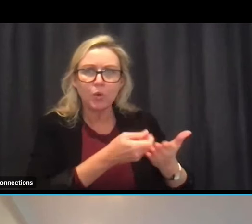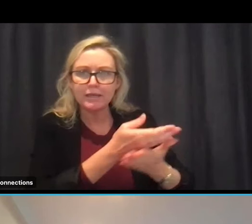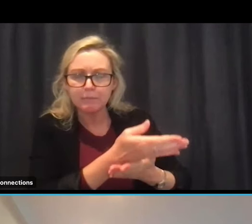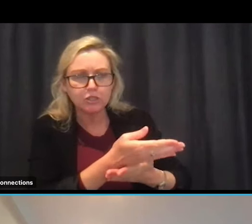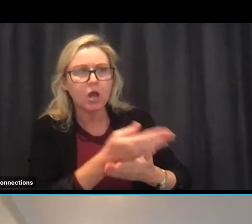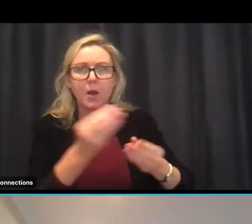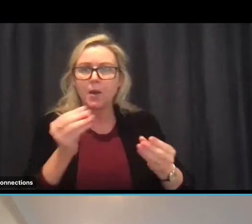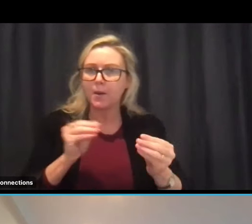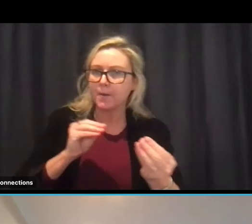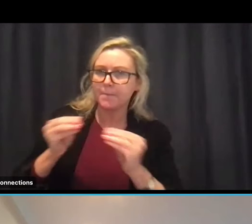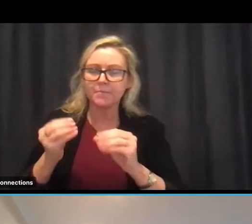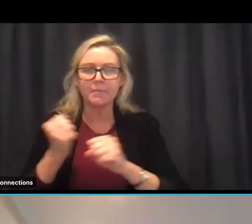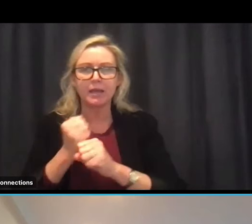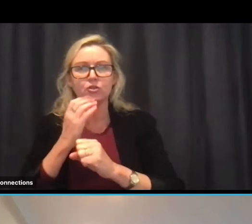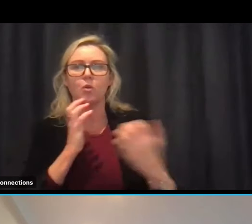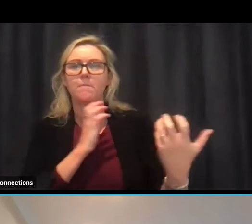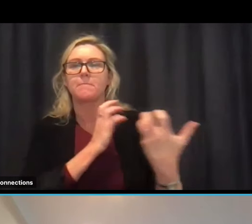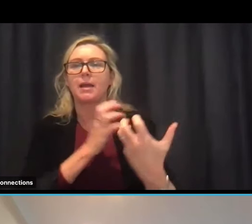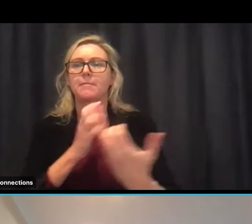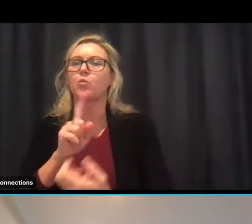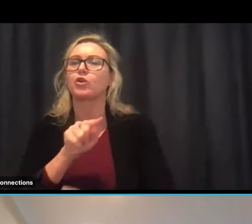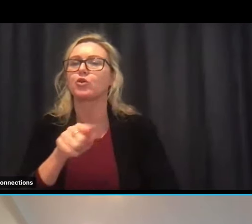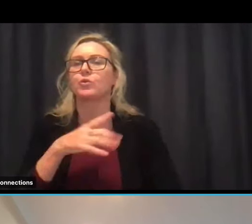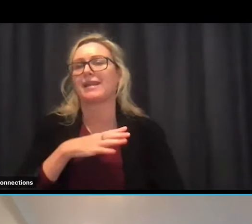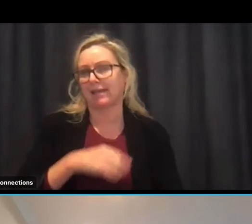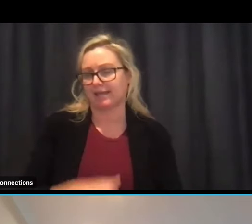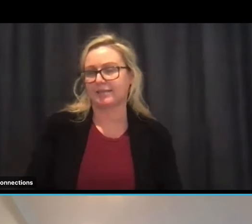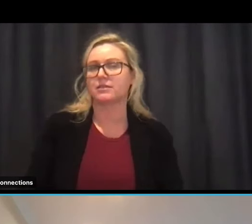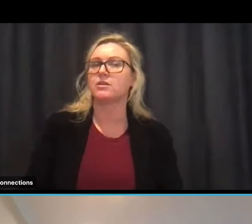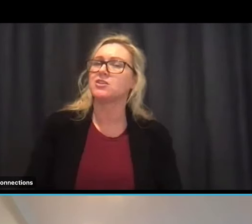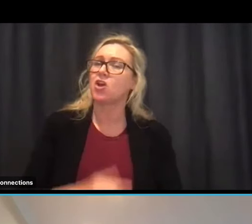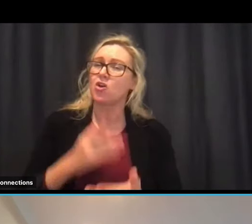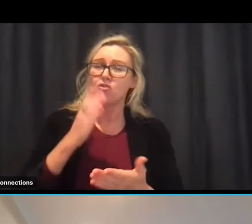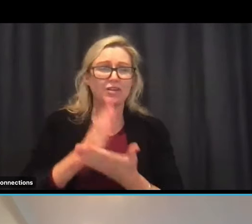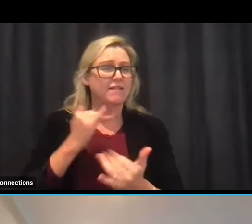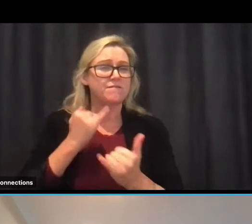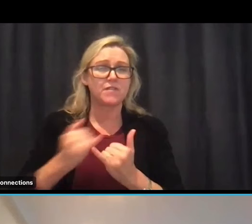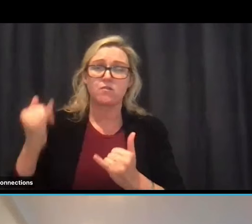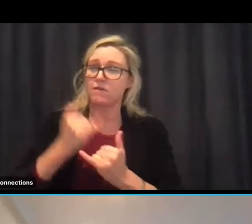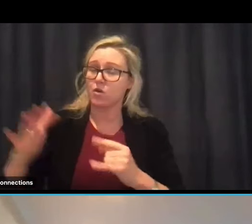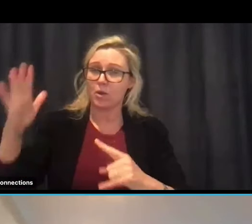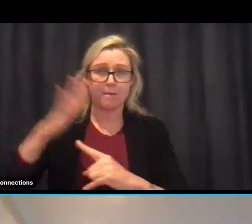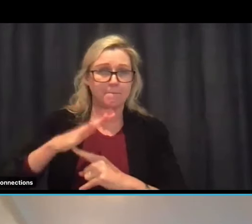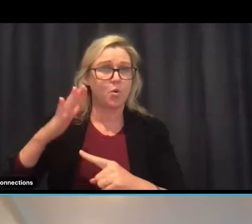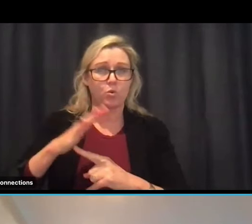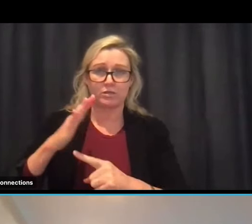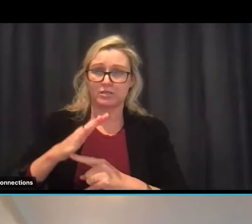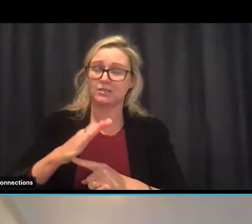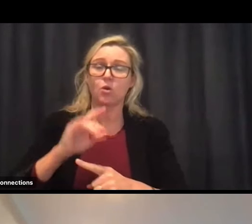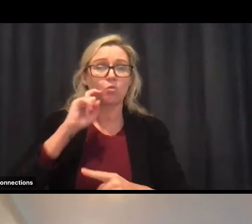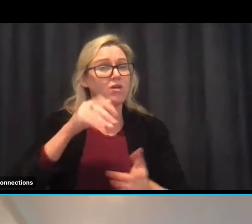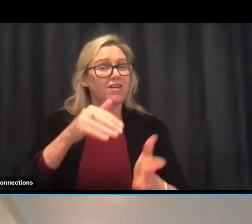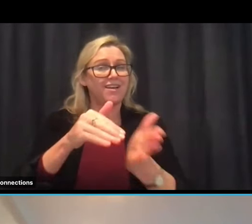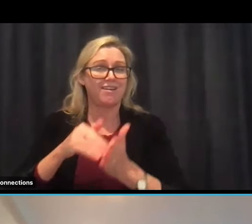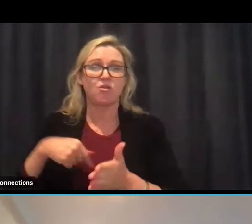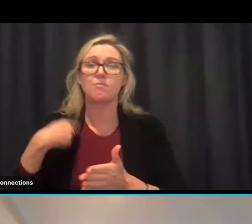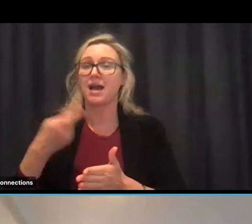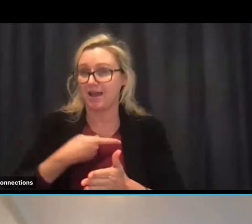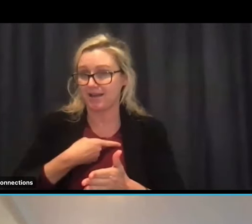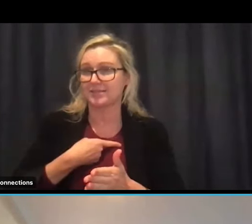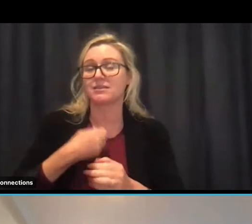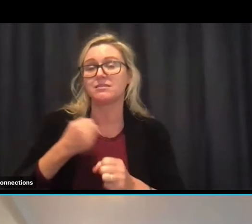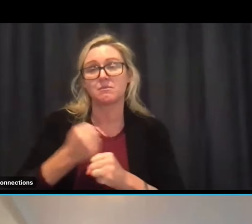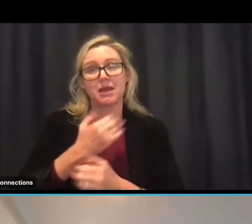for all areas of primary care. So this is really of fundamental importance and a major contributor to that sort of